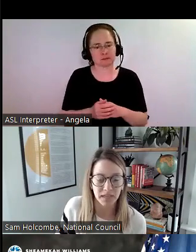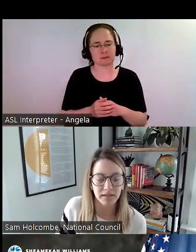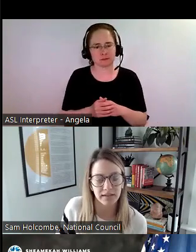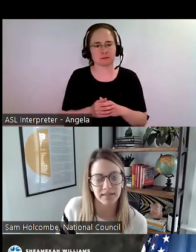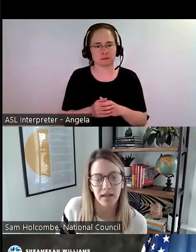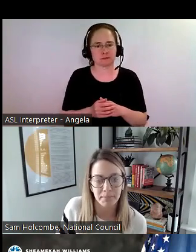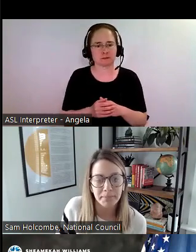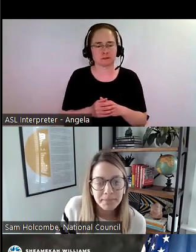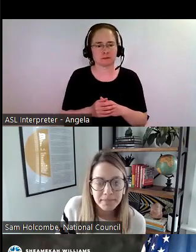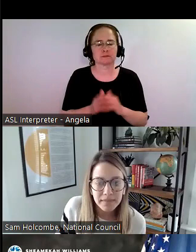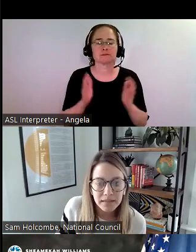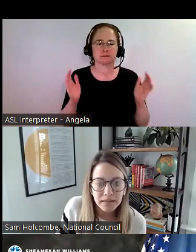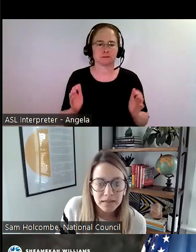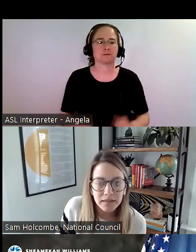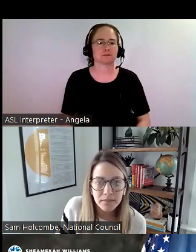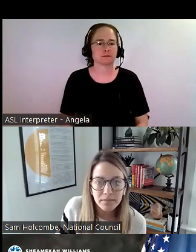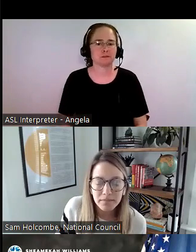CCBHC. Next slide.